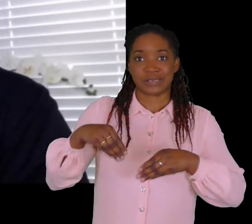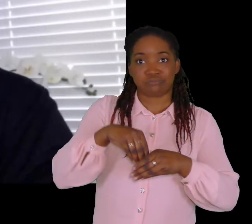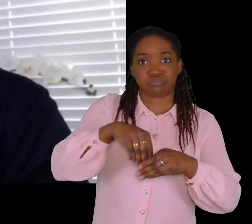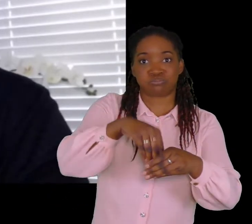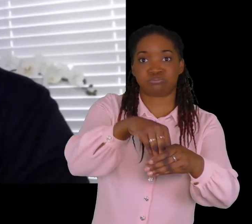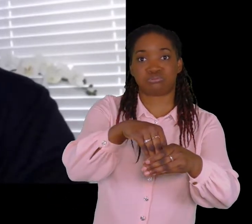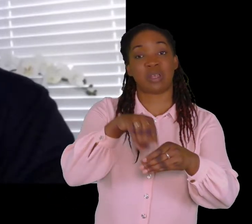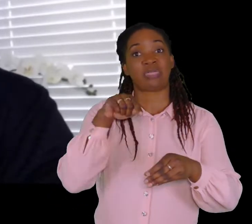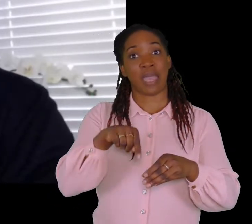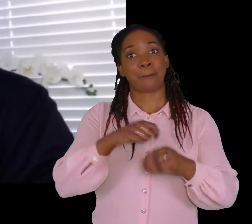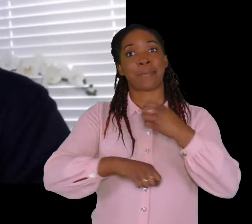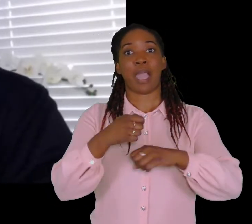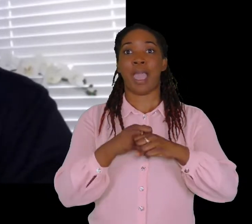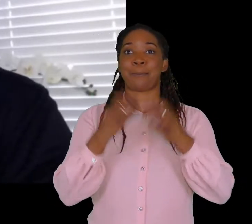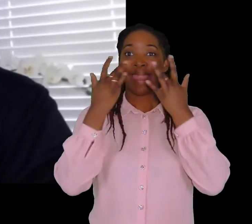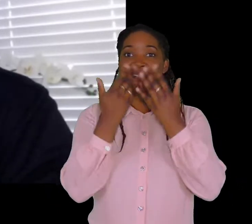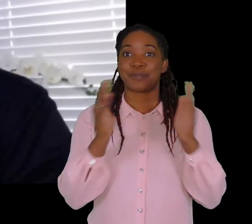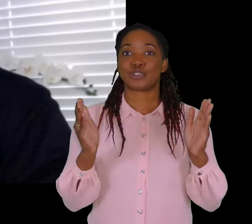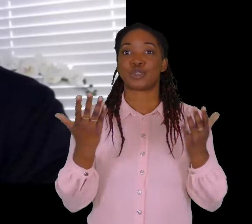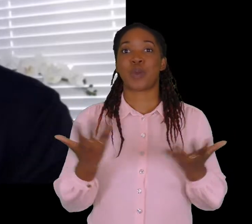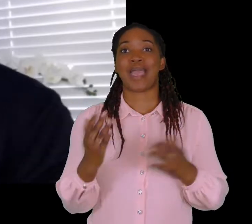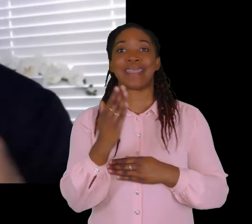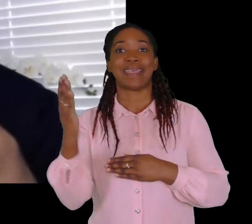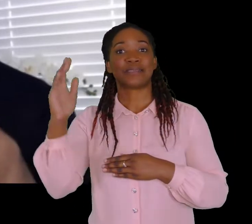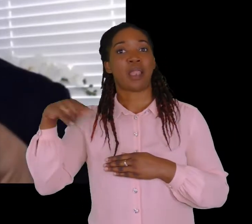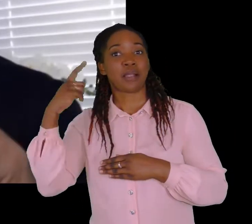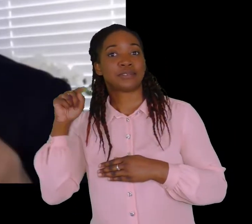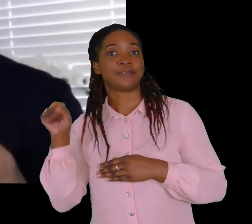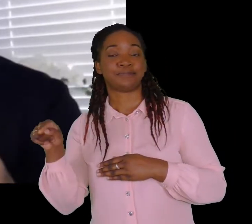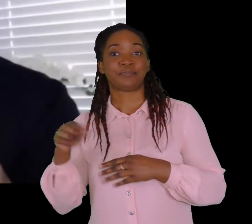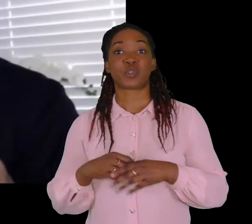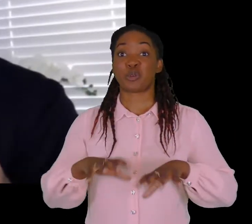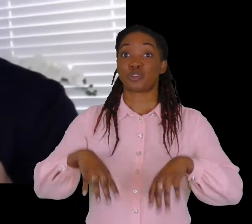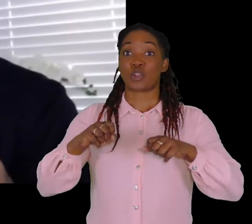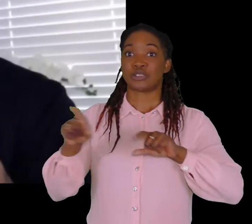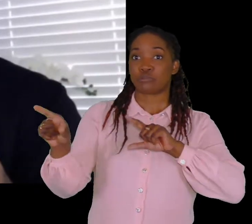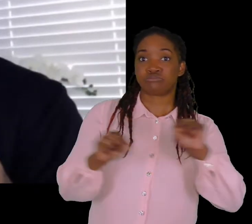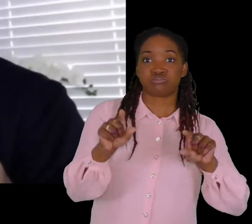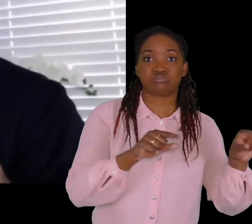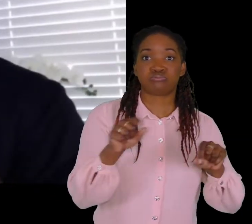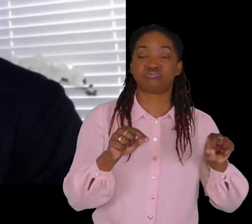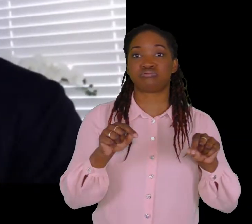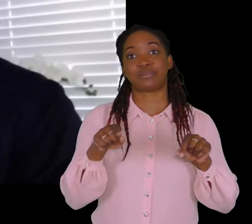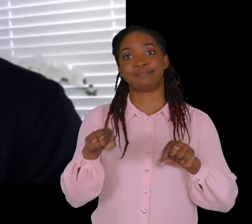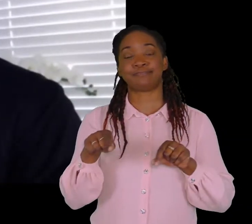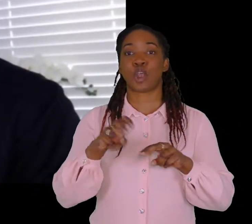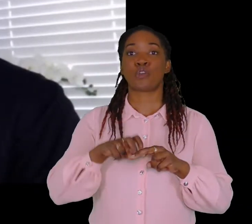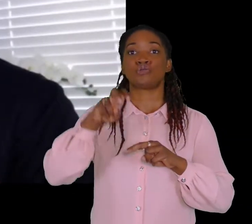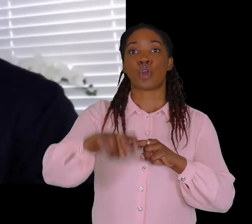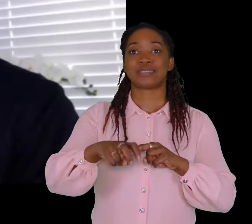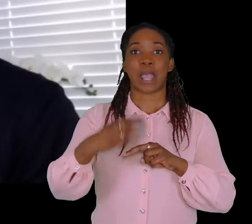basis of Panchayat Arts Education Resources in East London. And we started to work towards curating Crossing Black